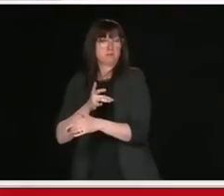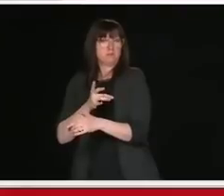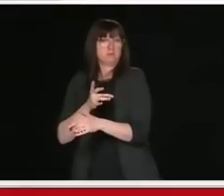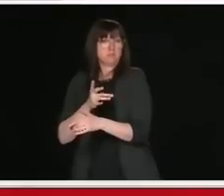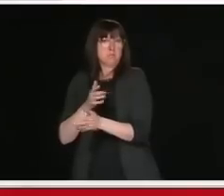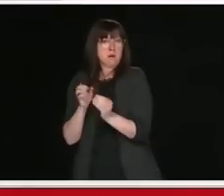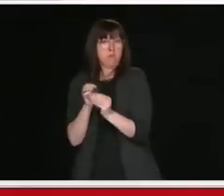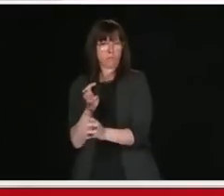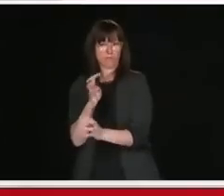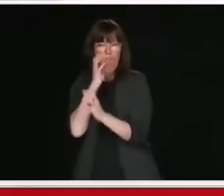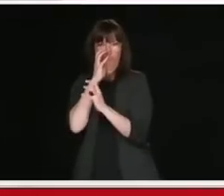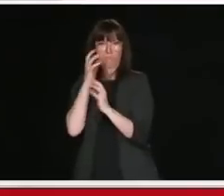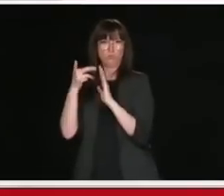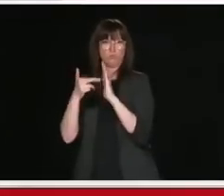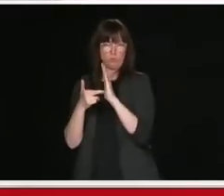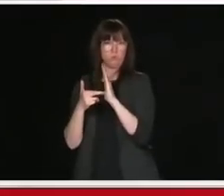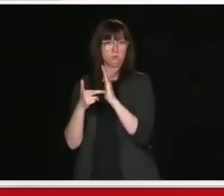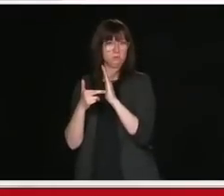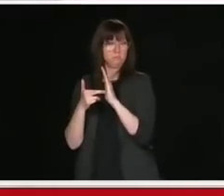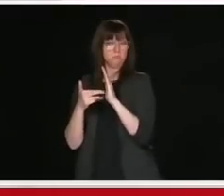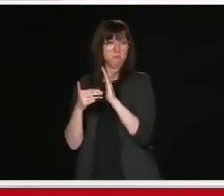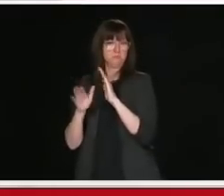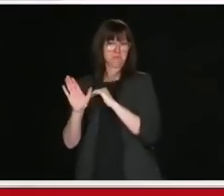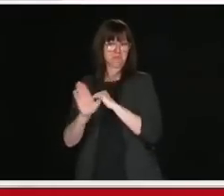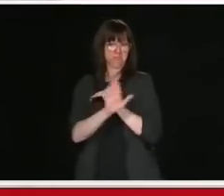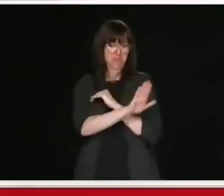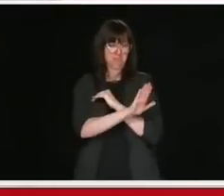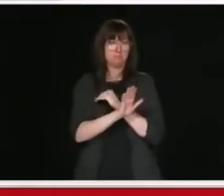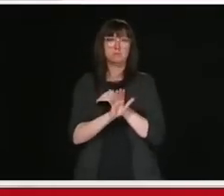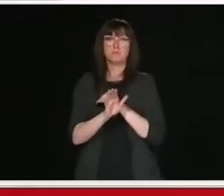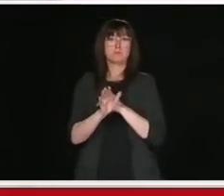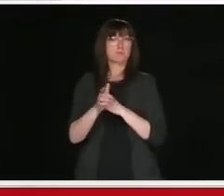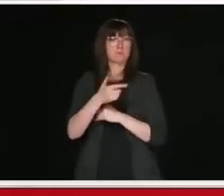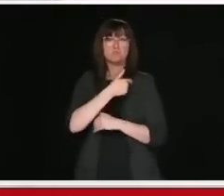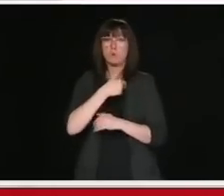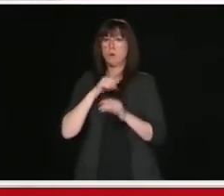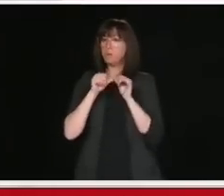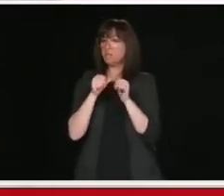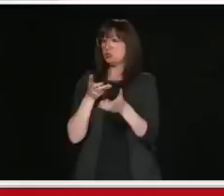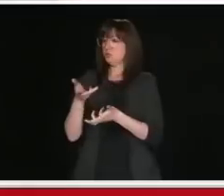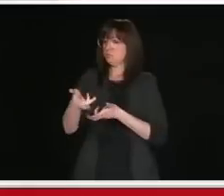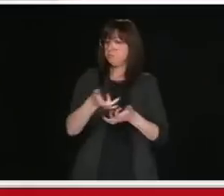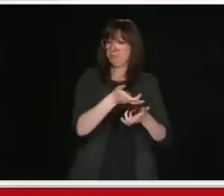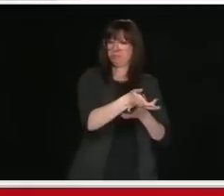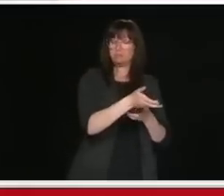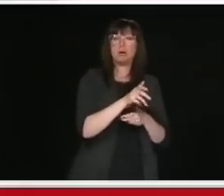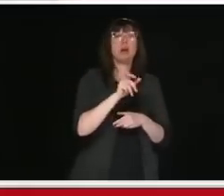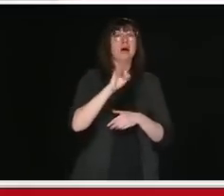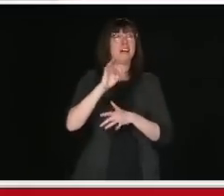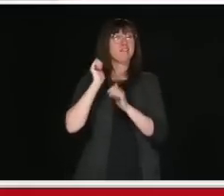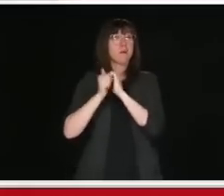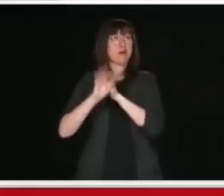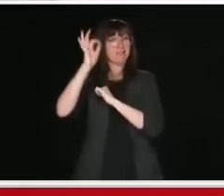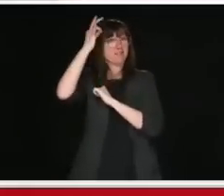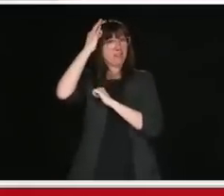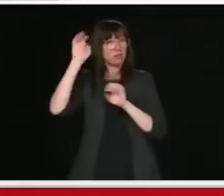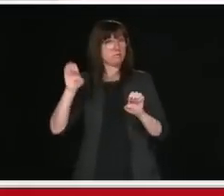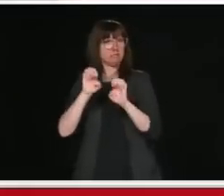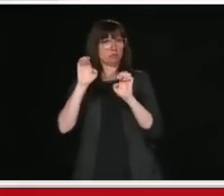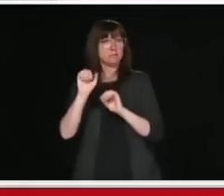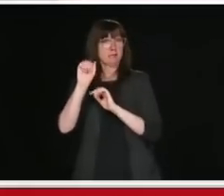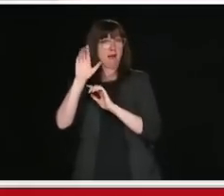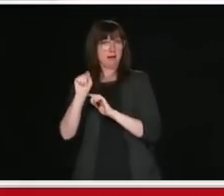We will continue to work with them, and the Federal Emergency Measures Act really becomes necessary